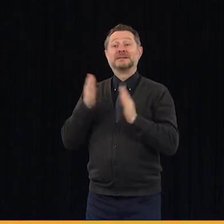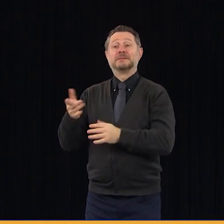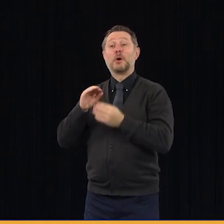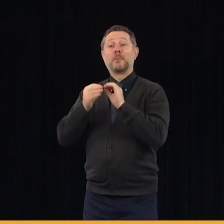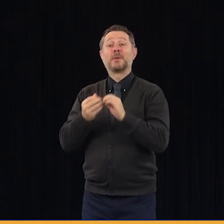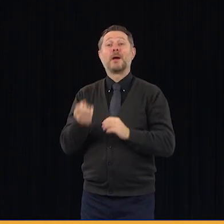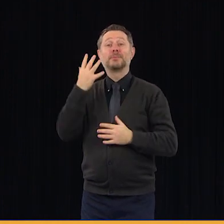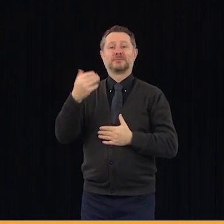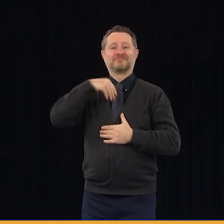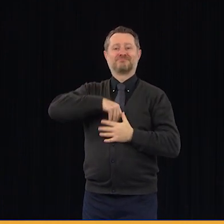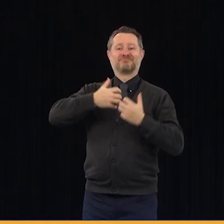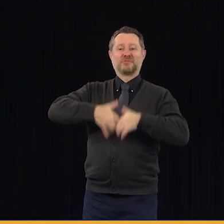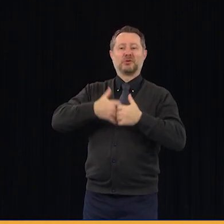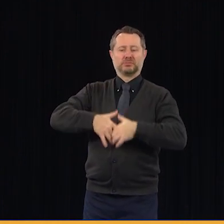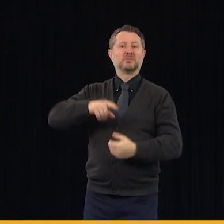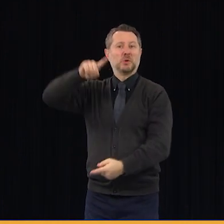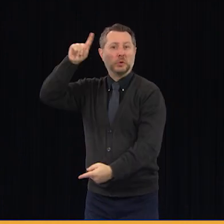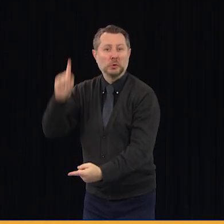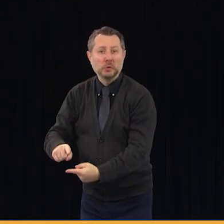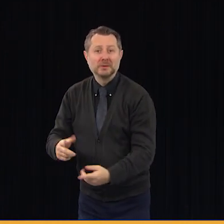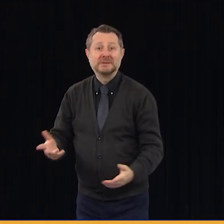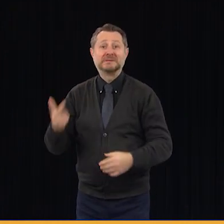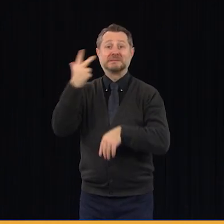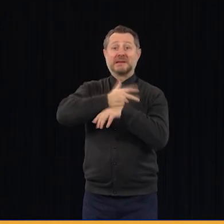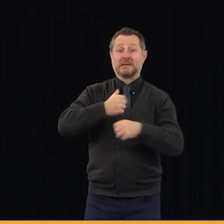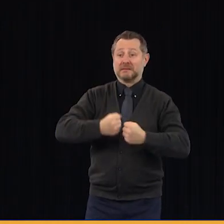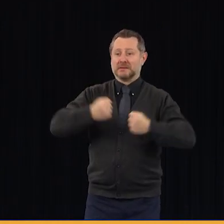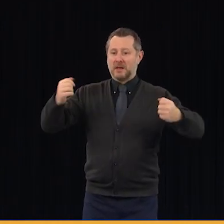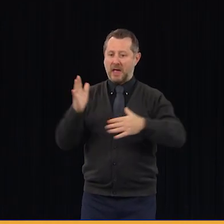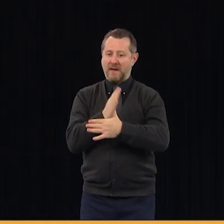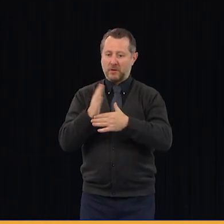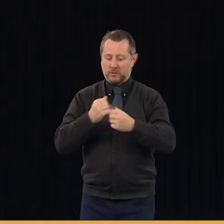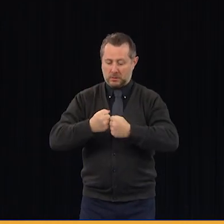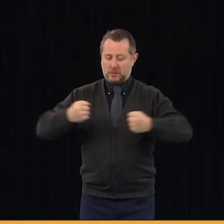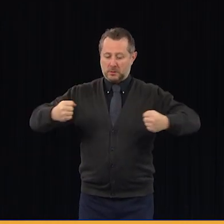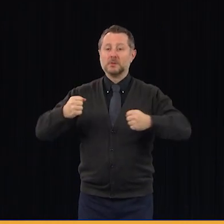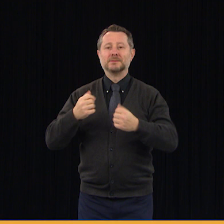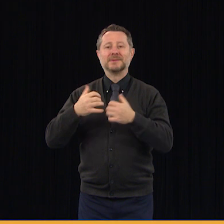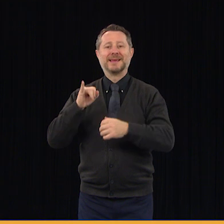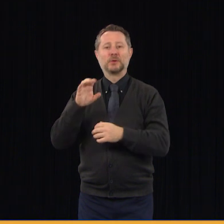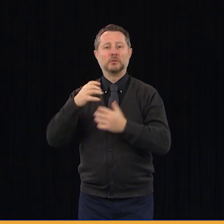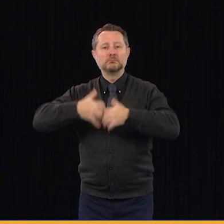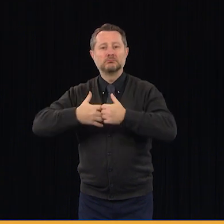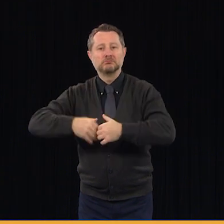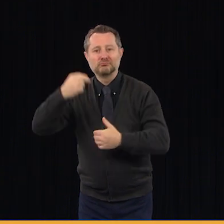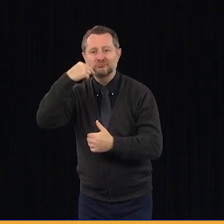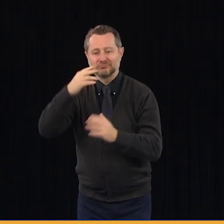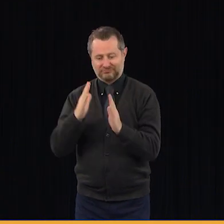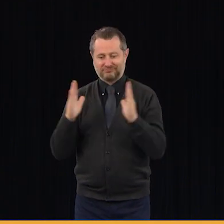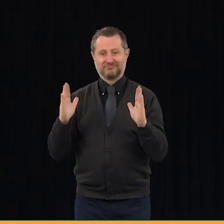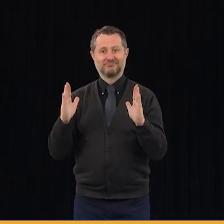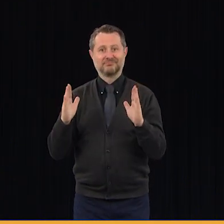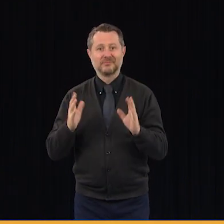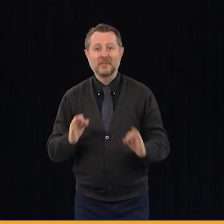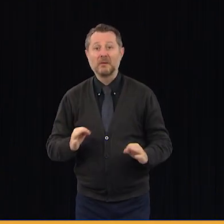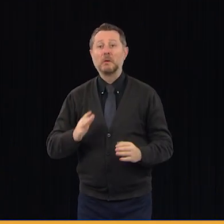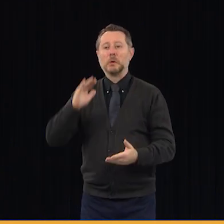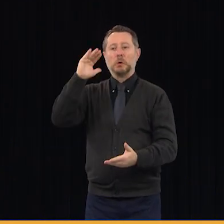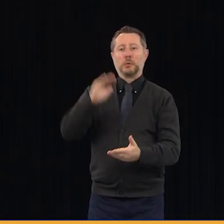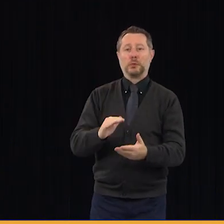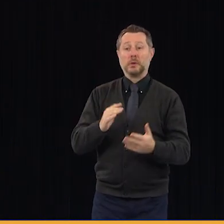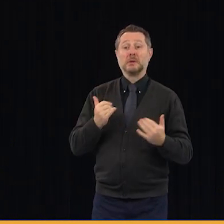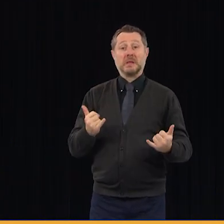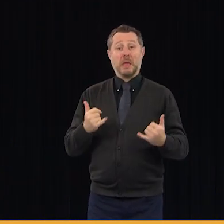down. 3-day average on intubations is down. So far, our efforts are working.